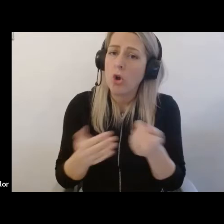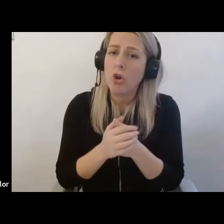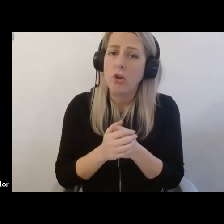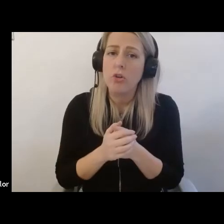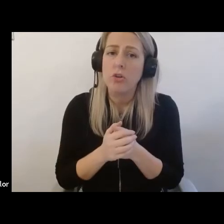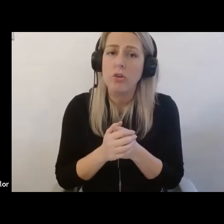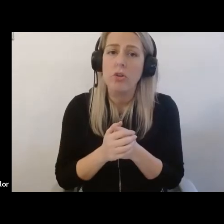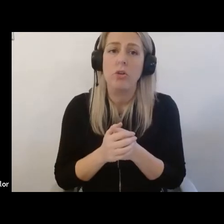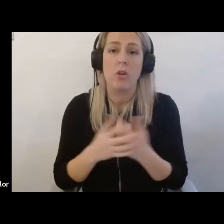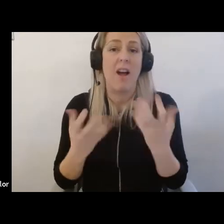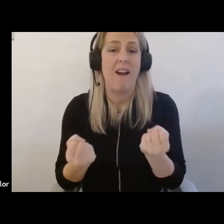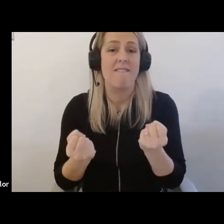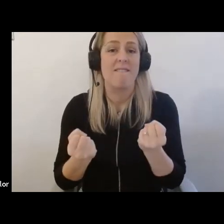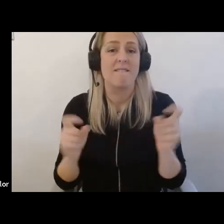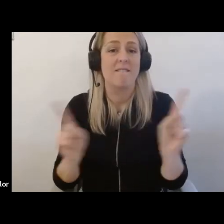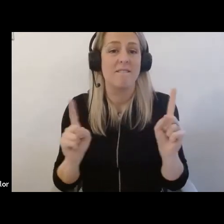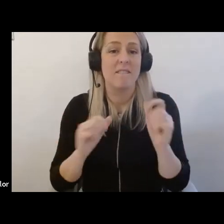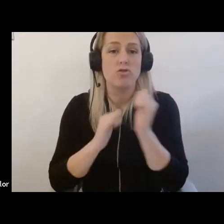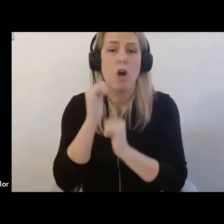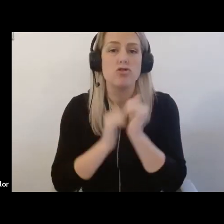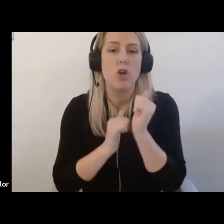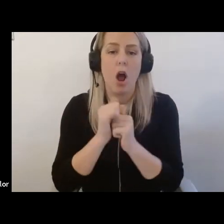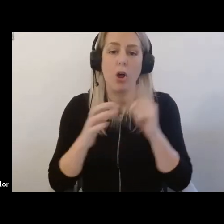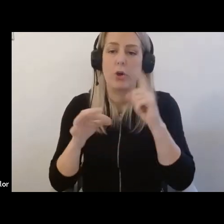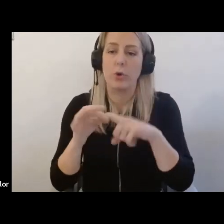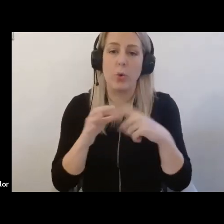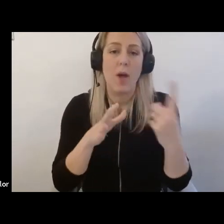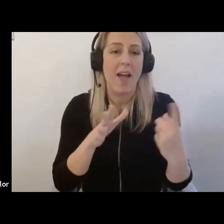structured Q&A. So let me just bring up